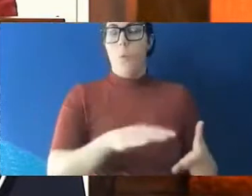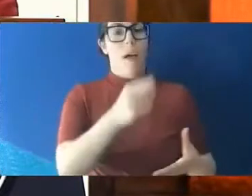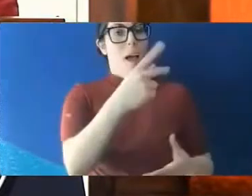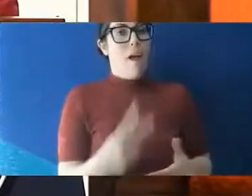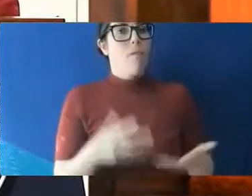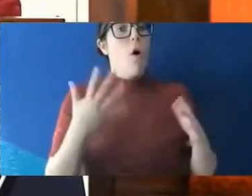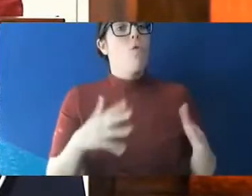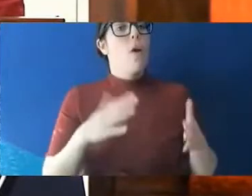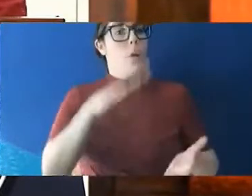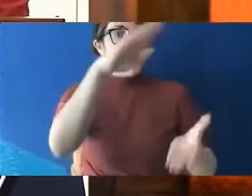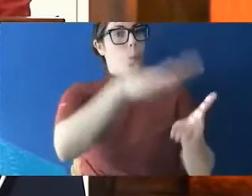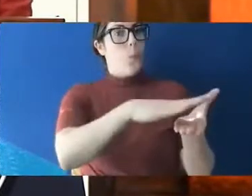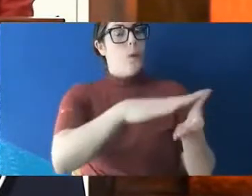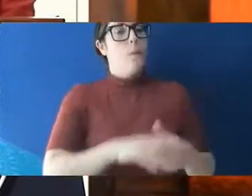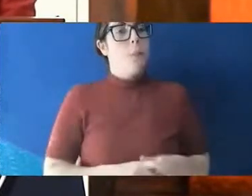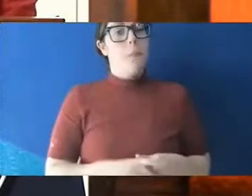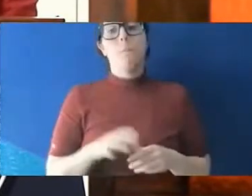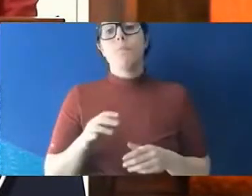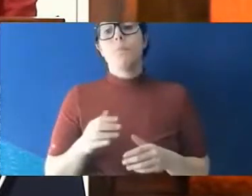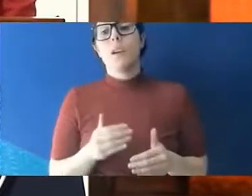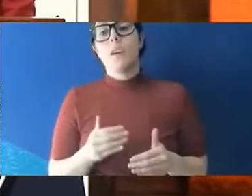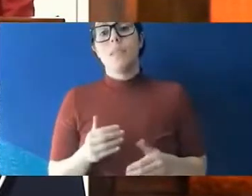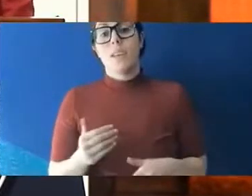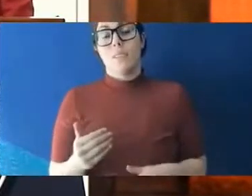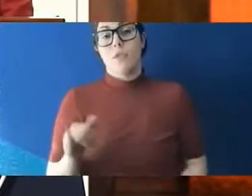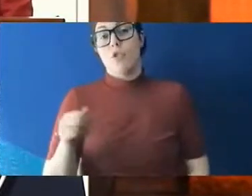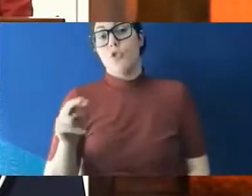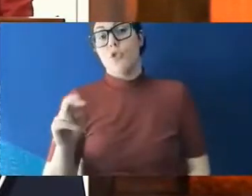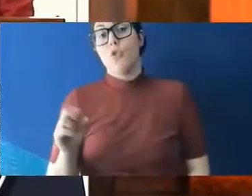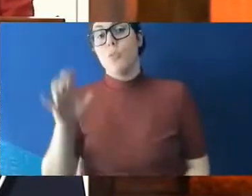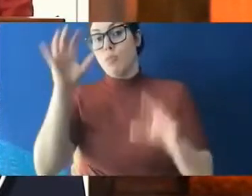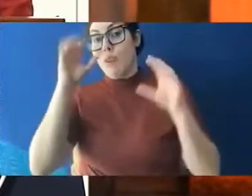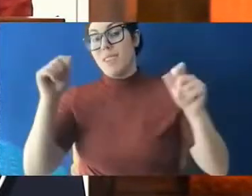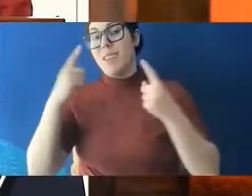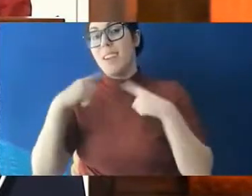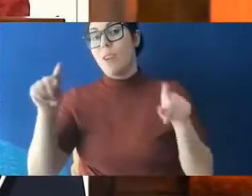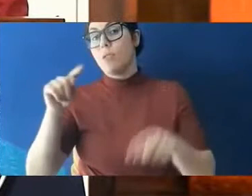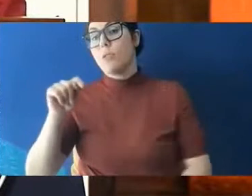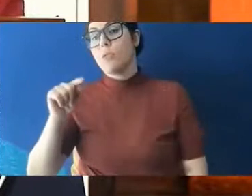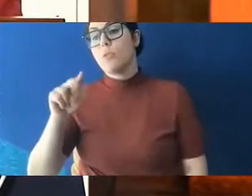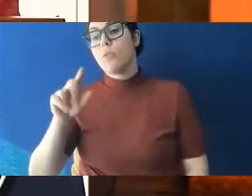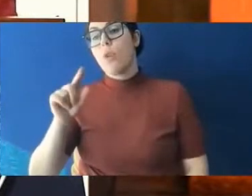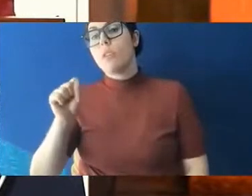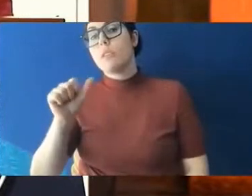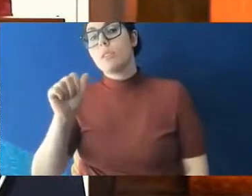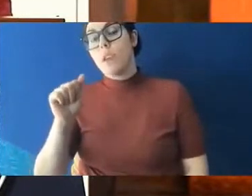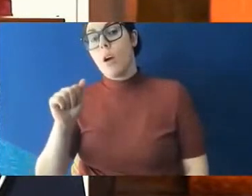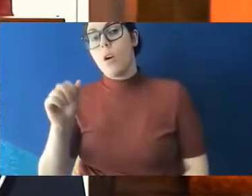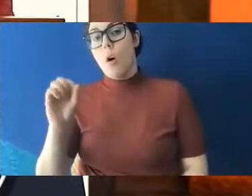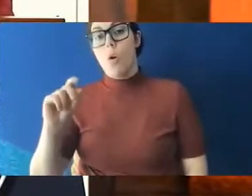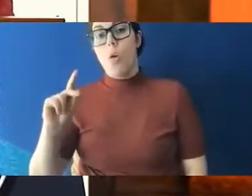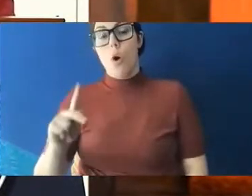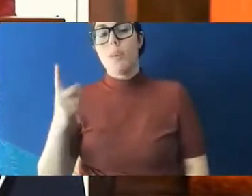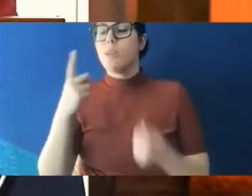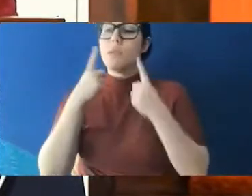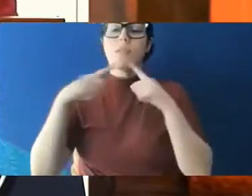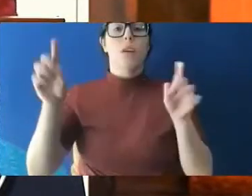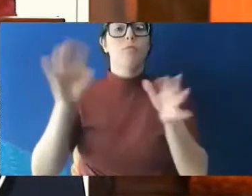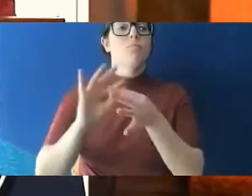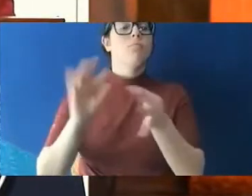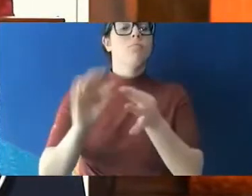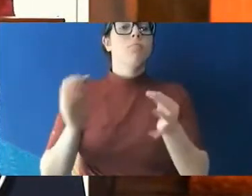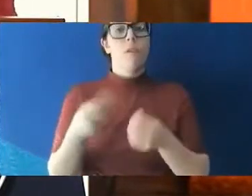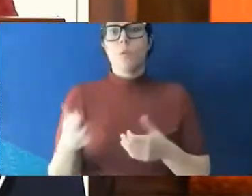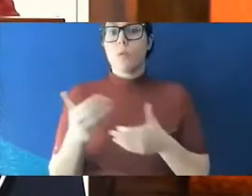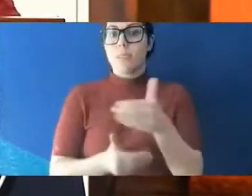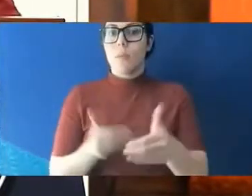half. Then in June, the President announced in Tulsa, Oklahoma, several ambitious steps to narrow